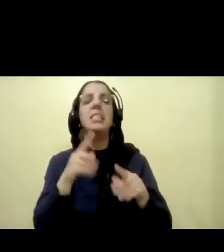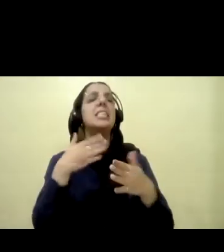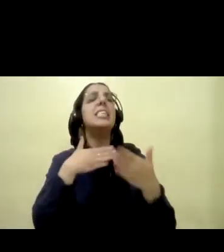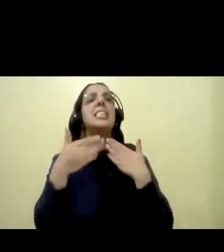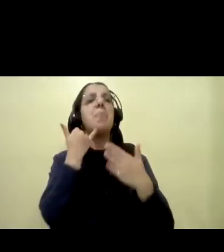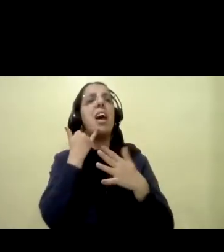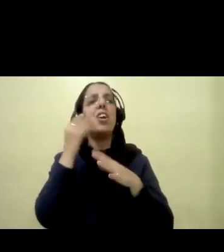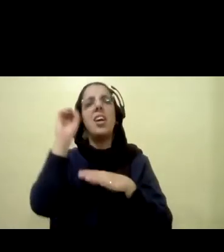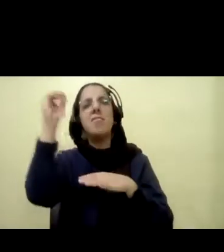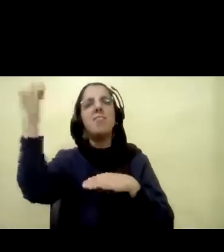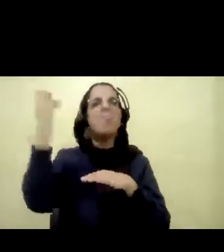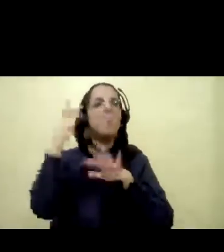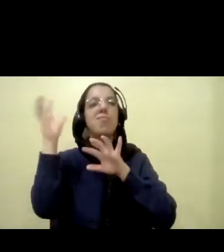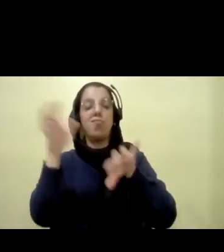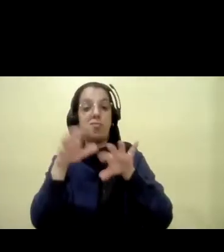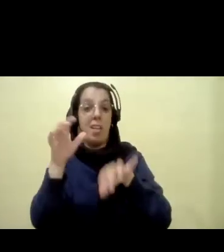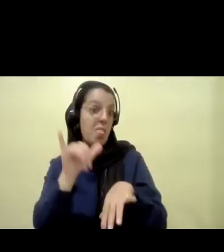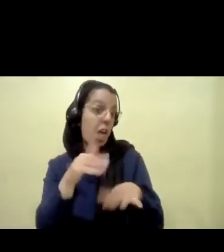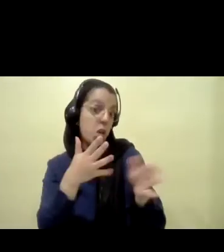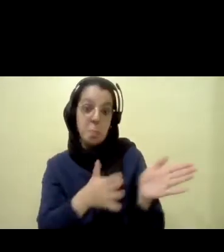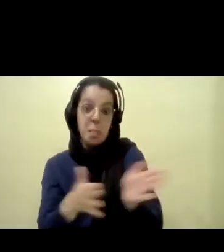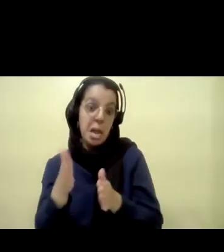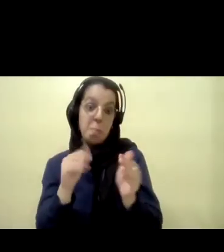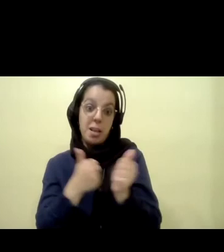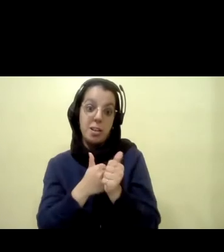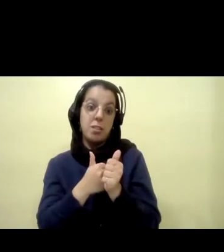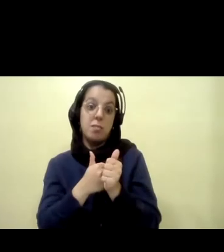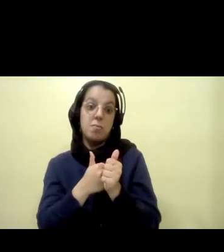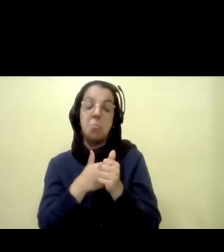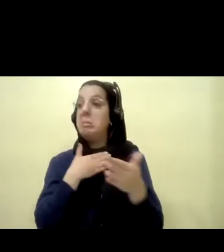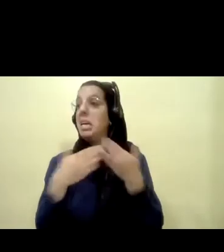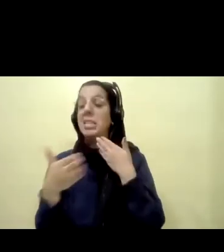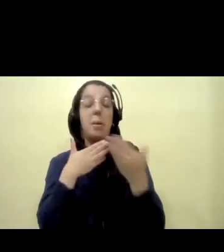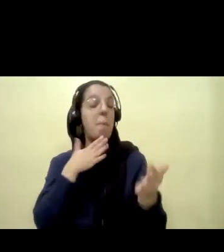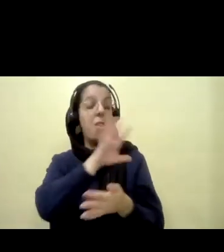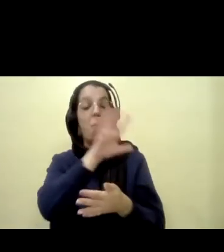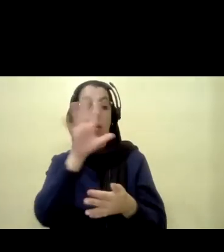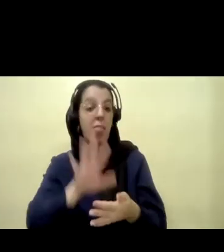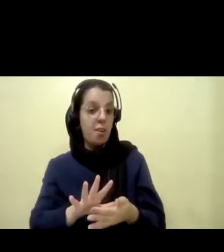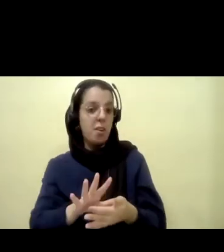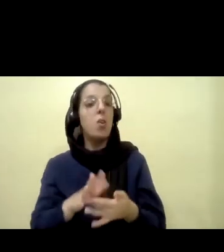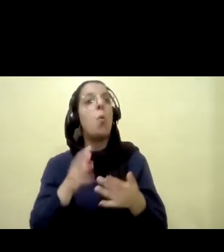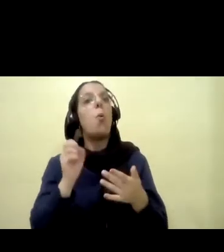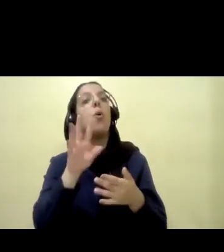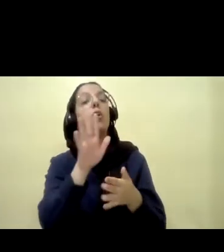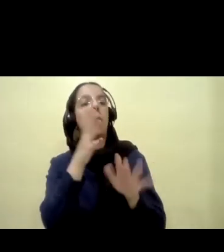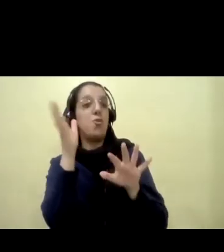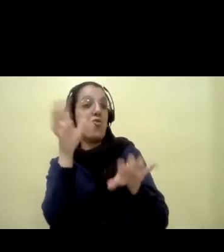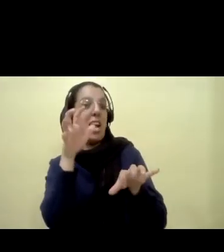project. That could be your rain plan. Your rain plan is rain or shine. Your rain plan could be,